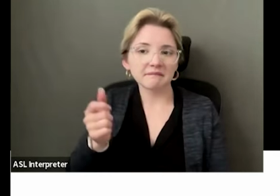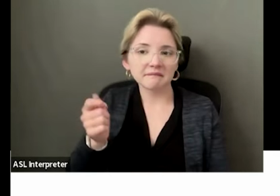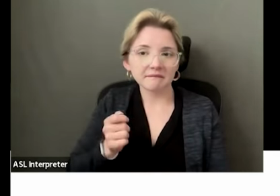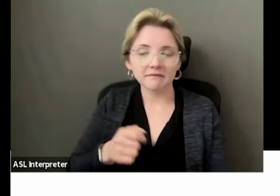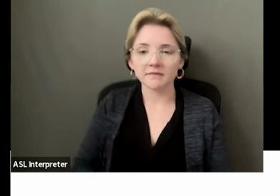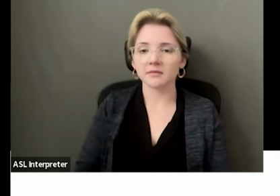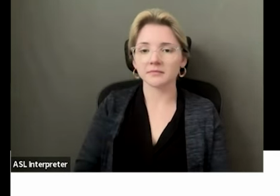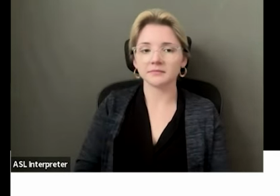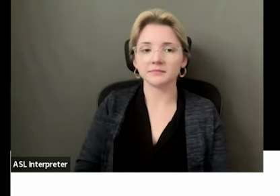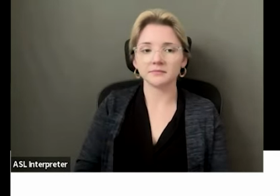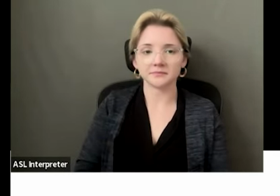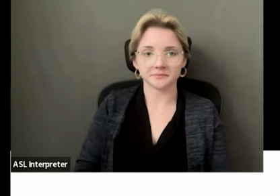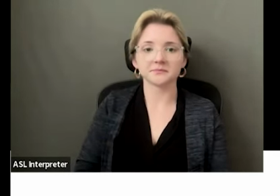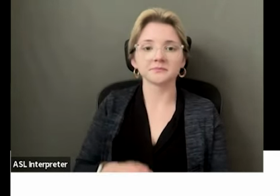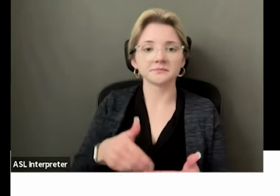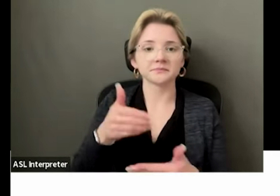next slide, please.